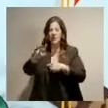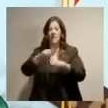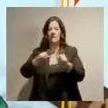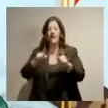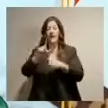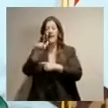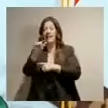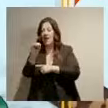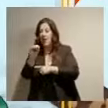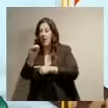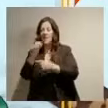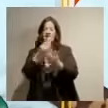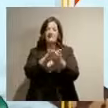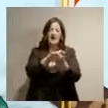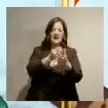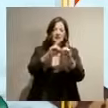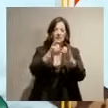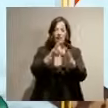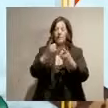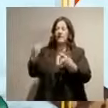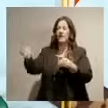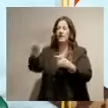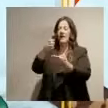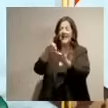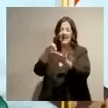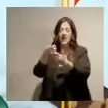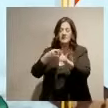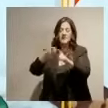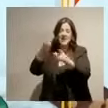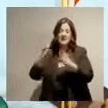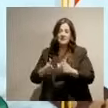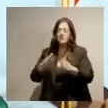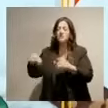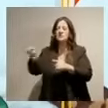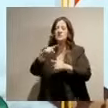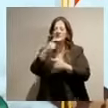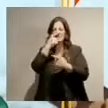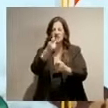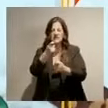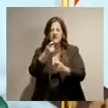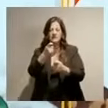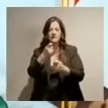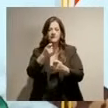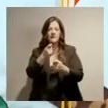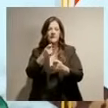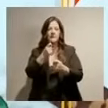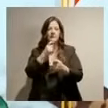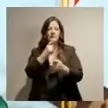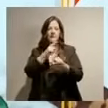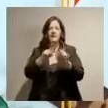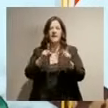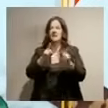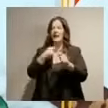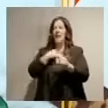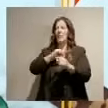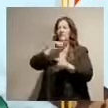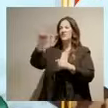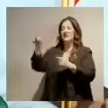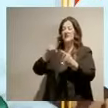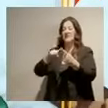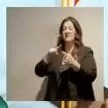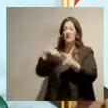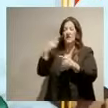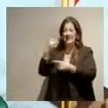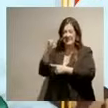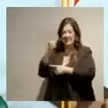LAO, finance, economists, experts. And interestingly, I mean, has been at the White House recently,